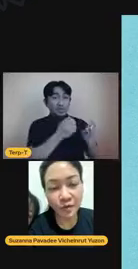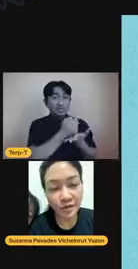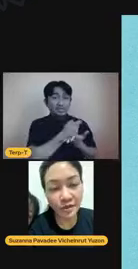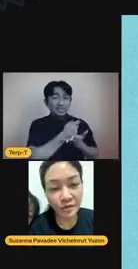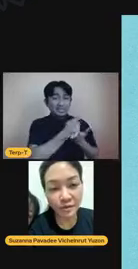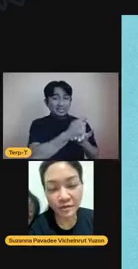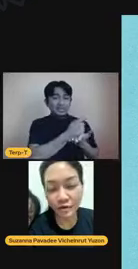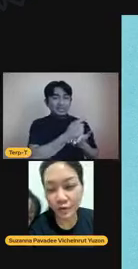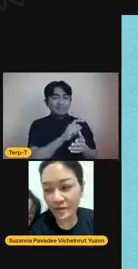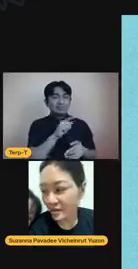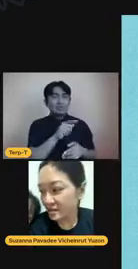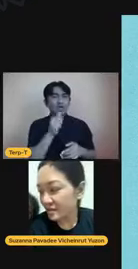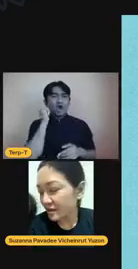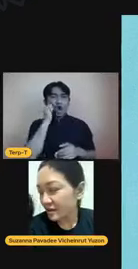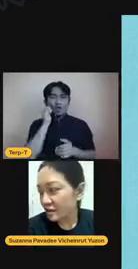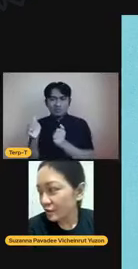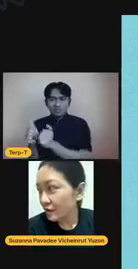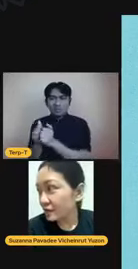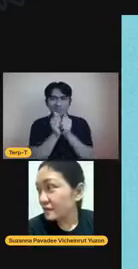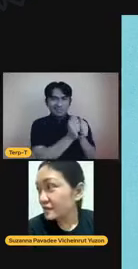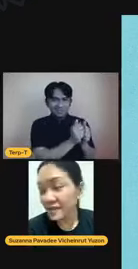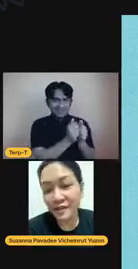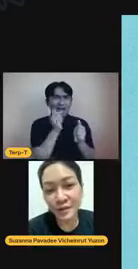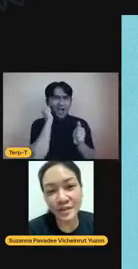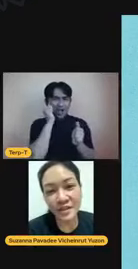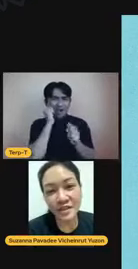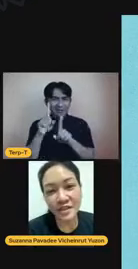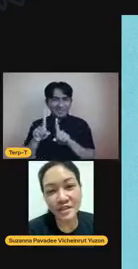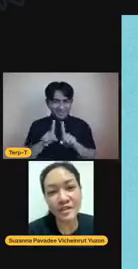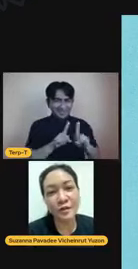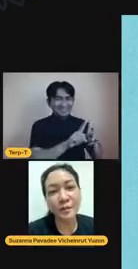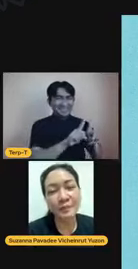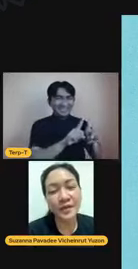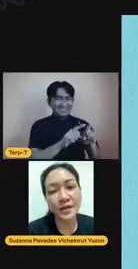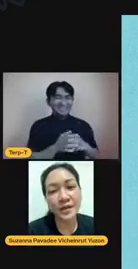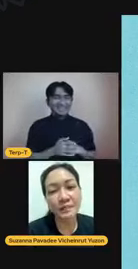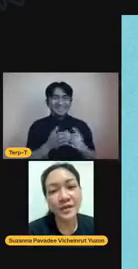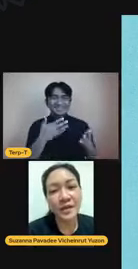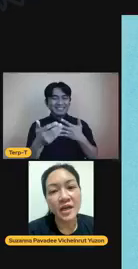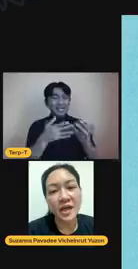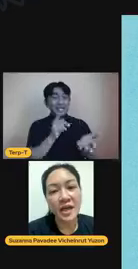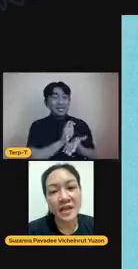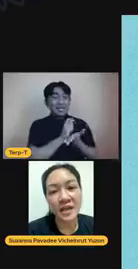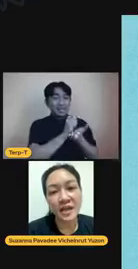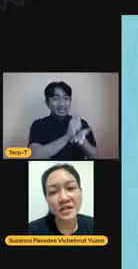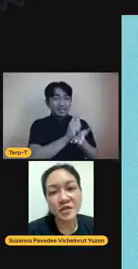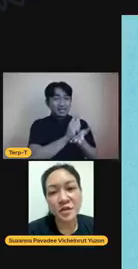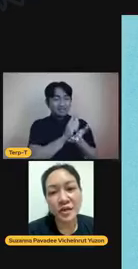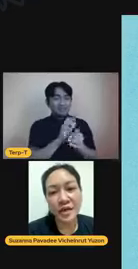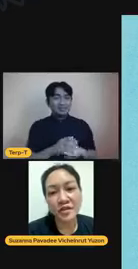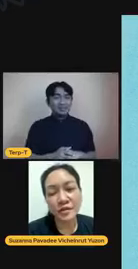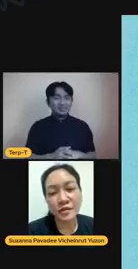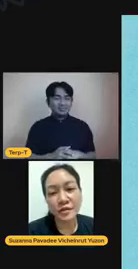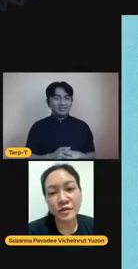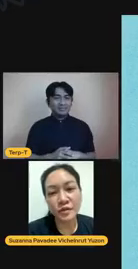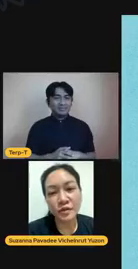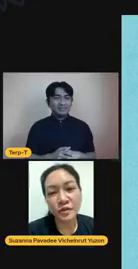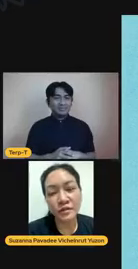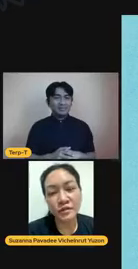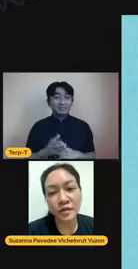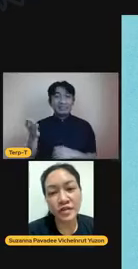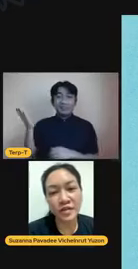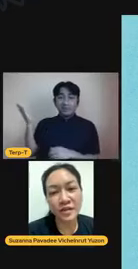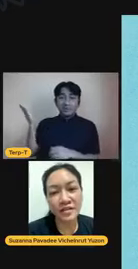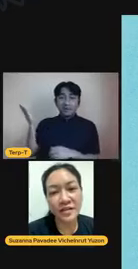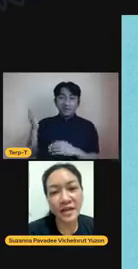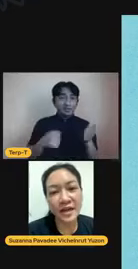was born, she would always go with us to all the different therapy sessions, too. And that's her classroom, her school.